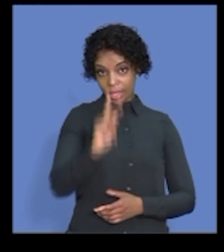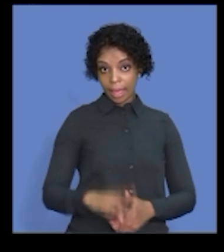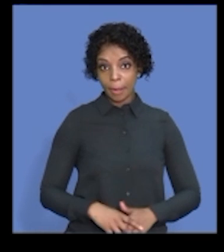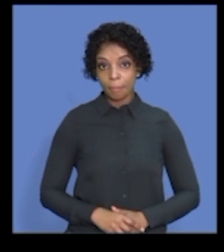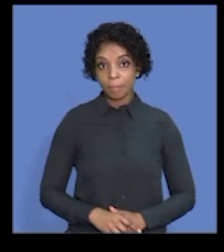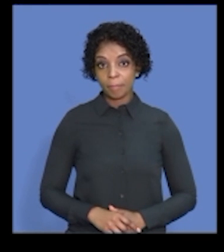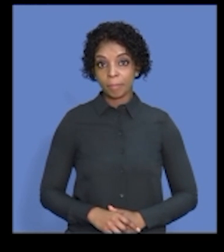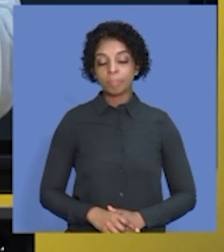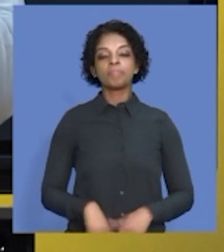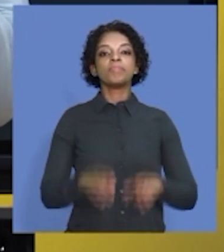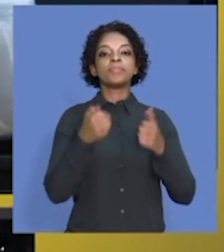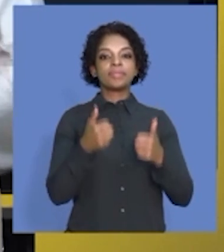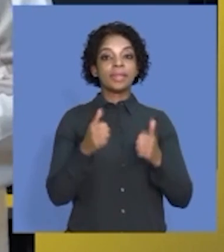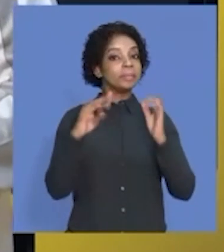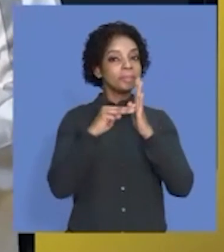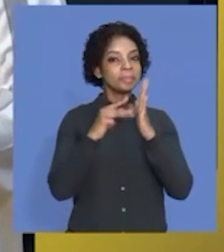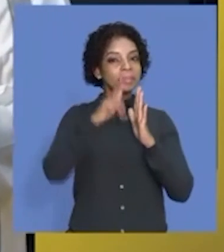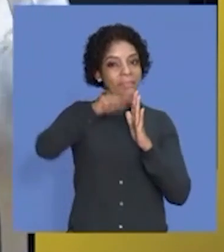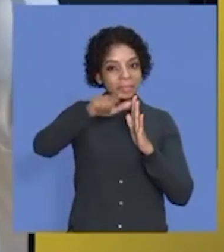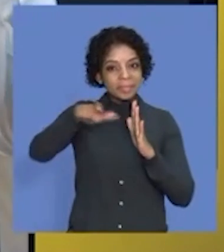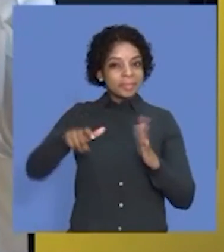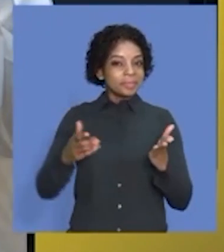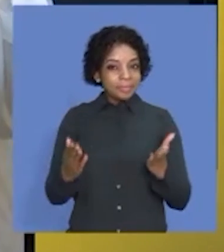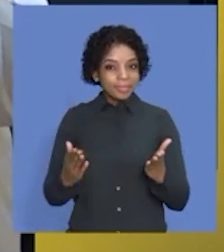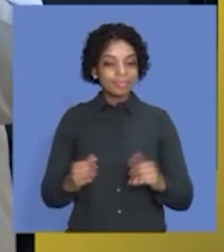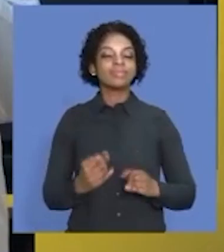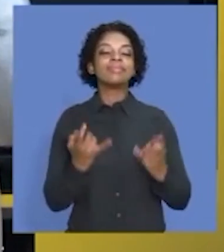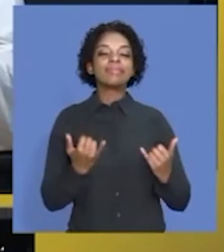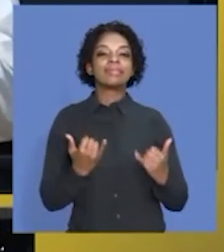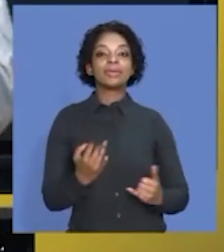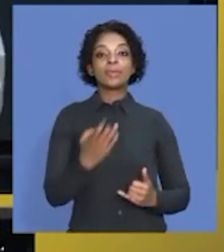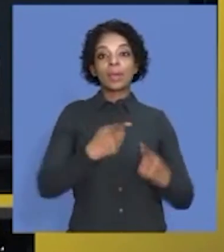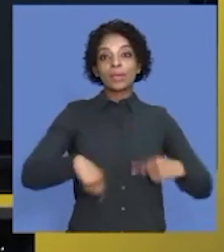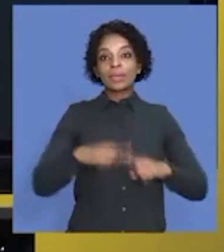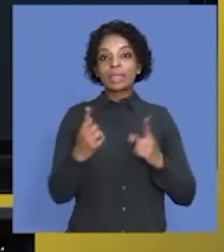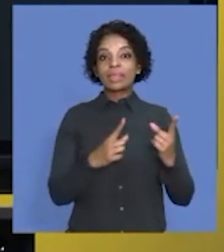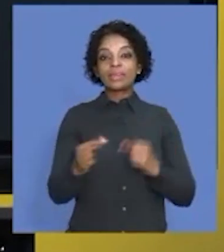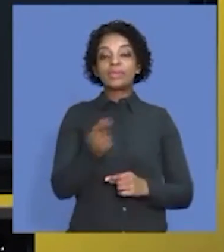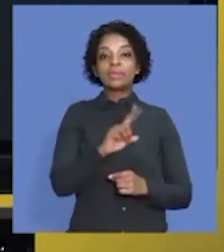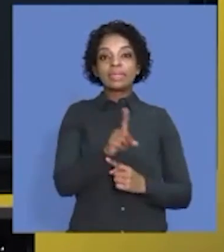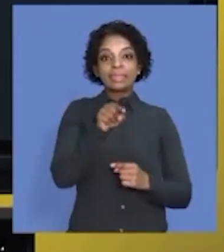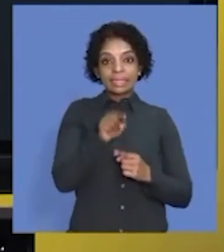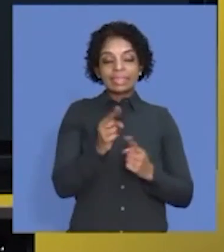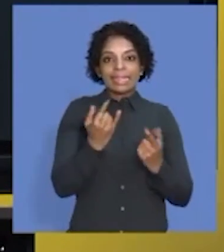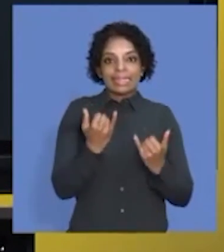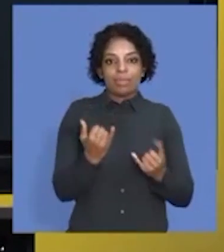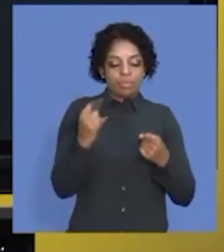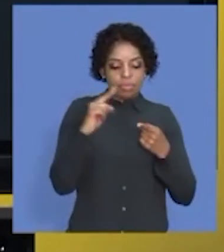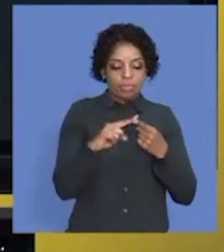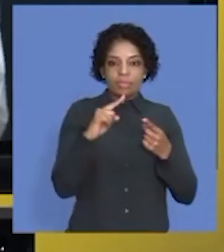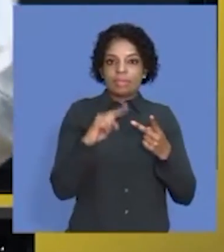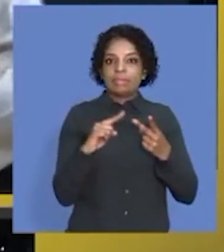126,224. Okay, now grade 12s. This is where we now do the actual calculation